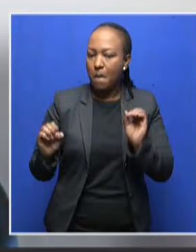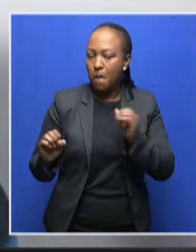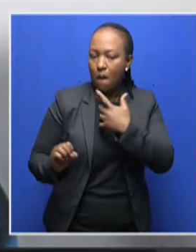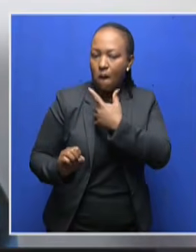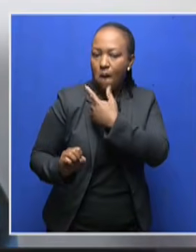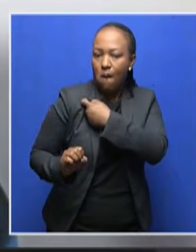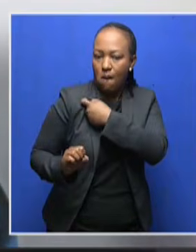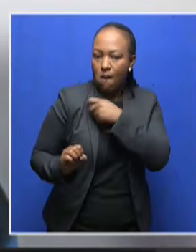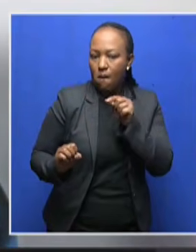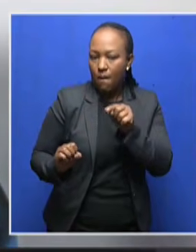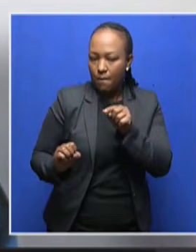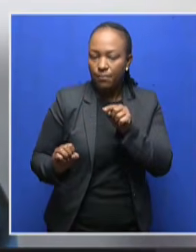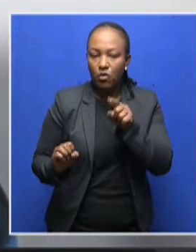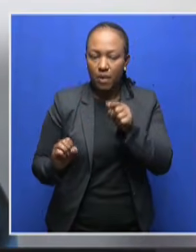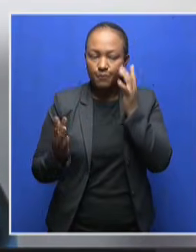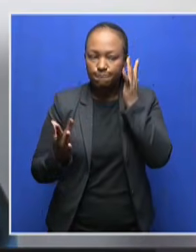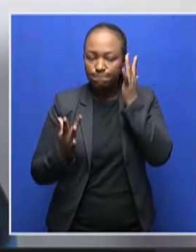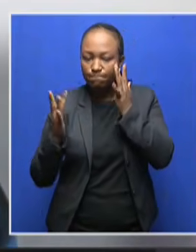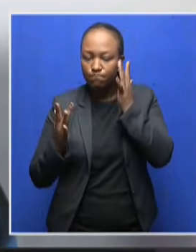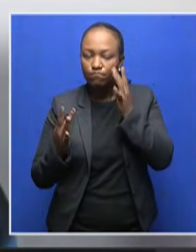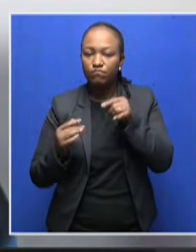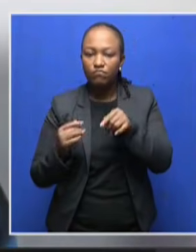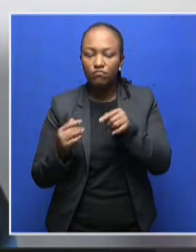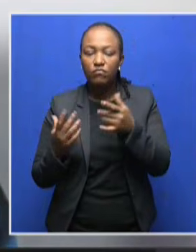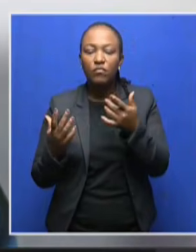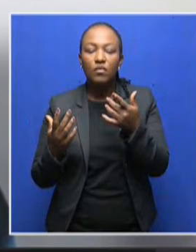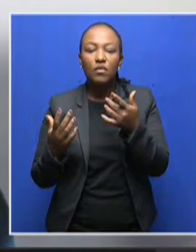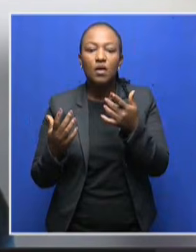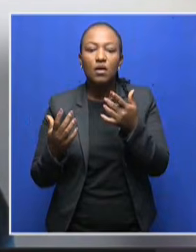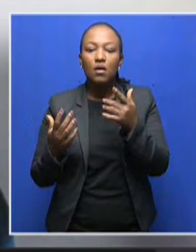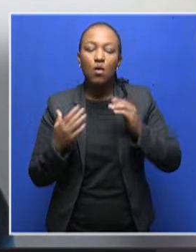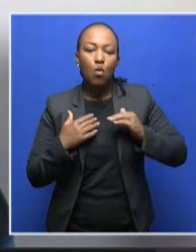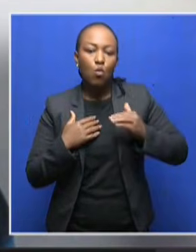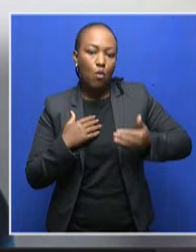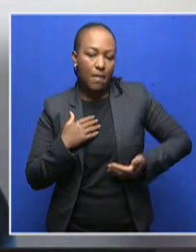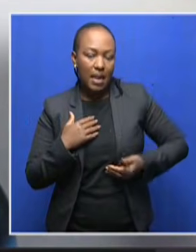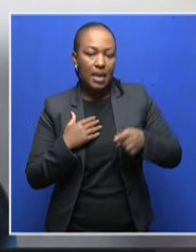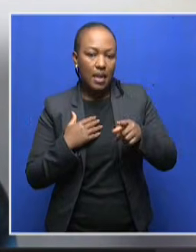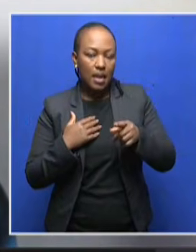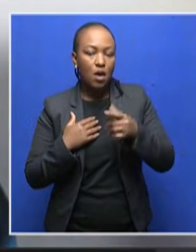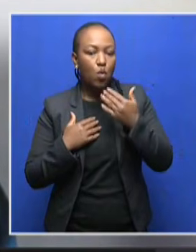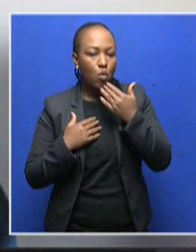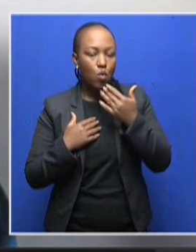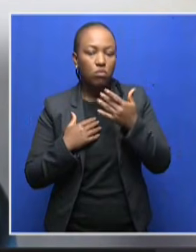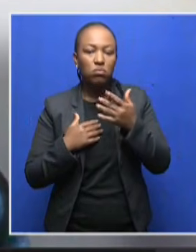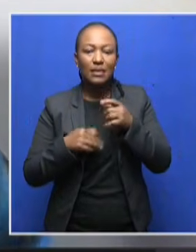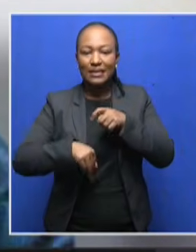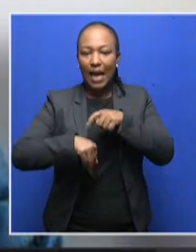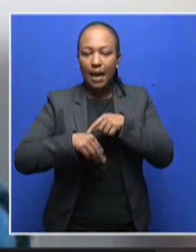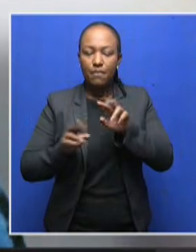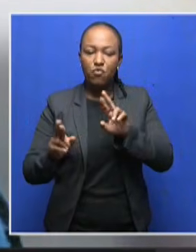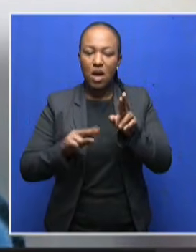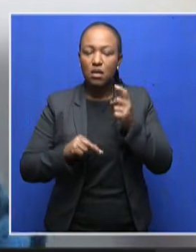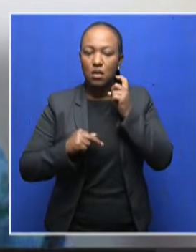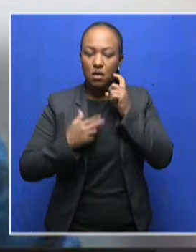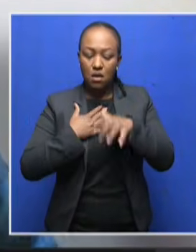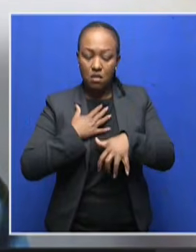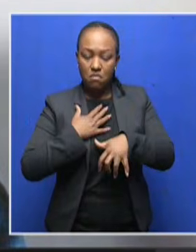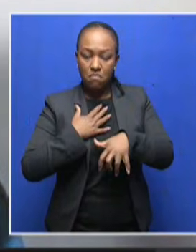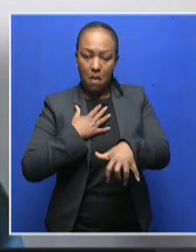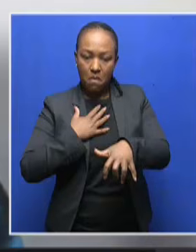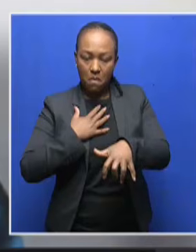to start considering vaccinating women in a childbearing age, not those that are pregnant, because what's also happening in the previous outbreak